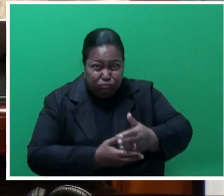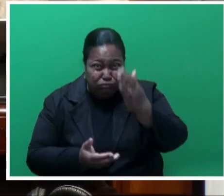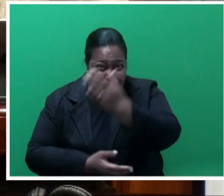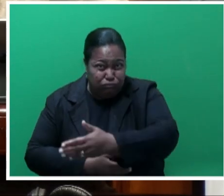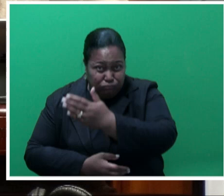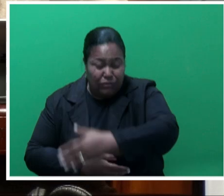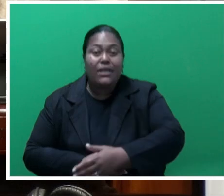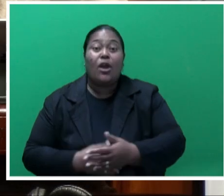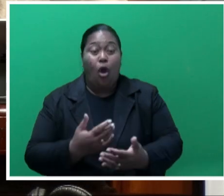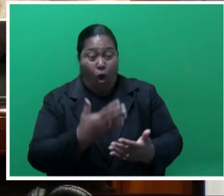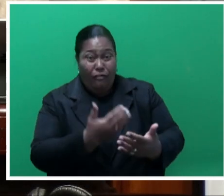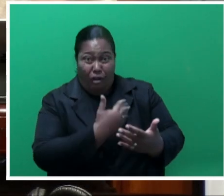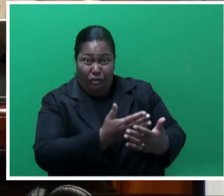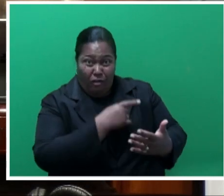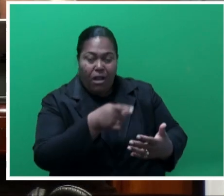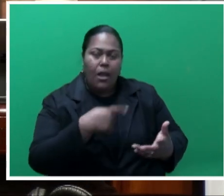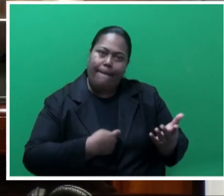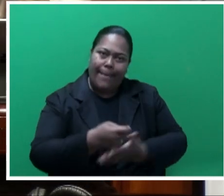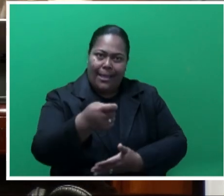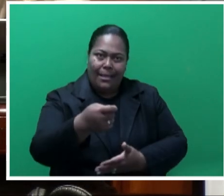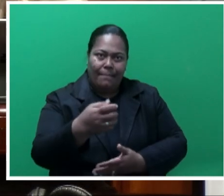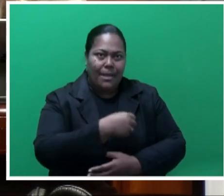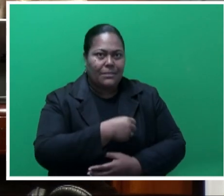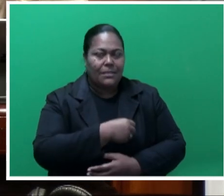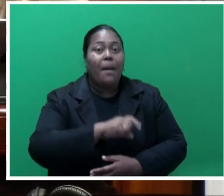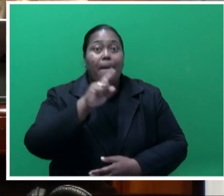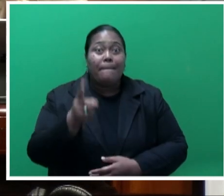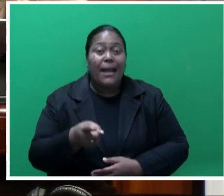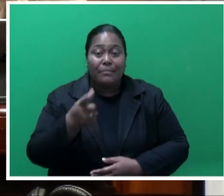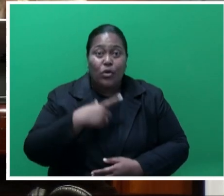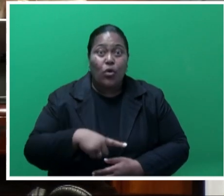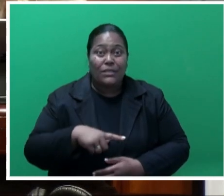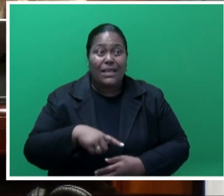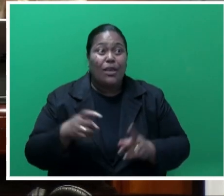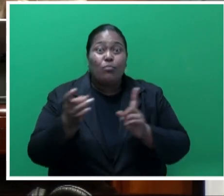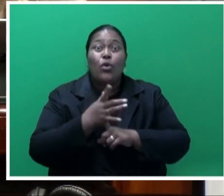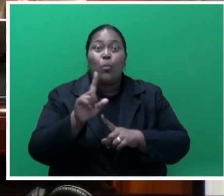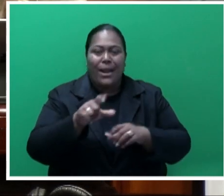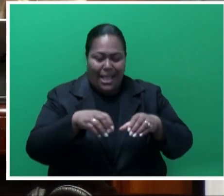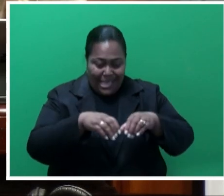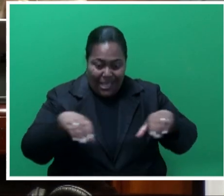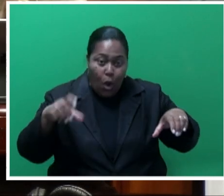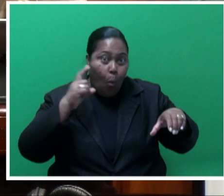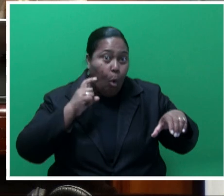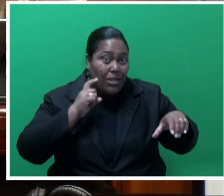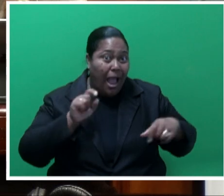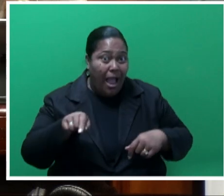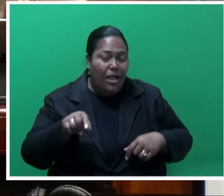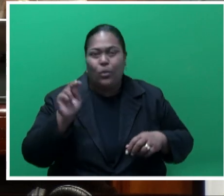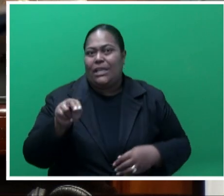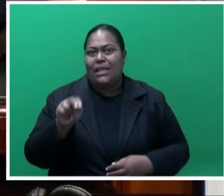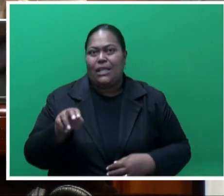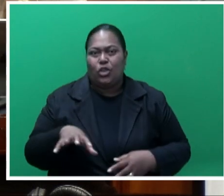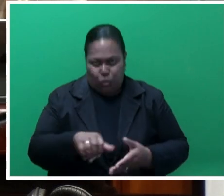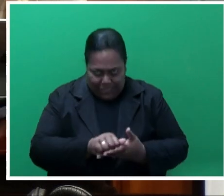purpose of the catchment area is to maintain the quality of water, therefore